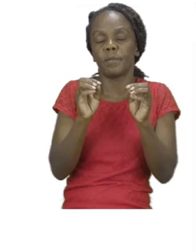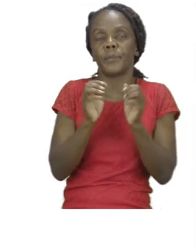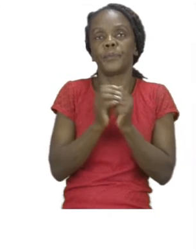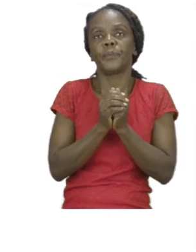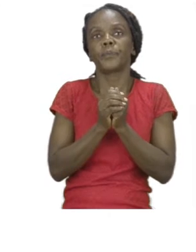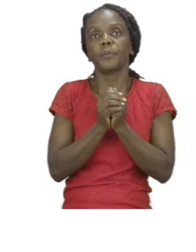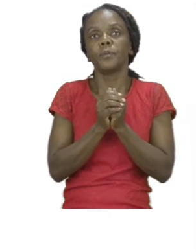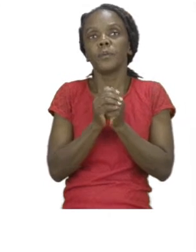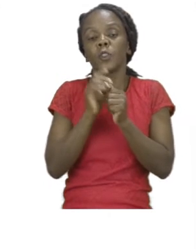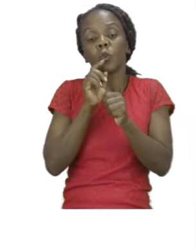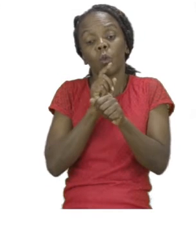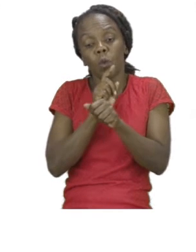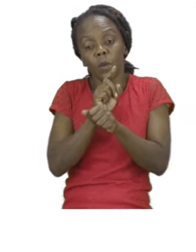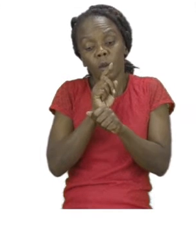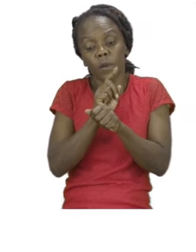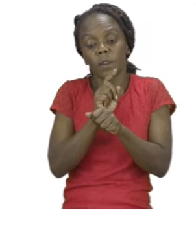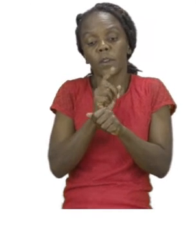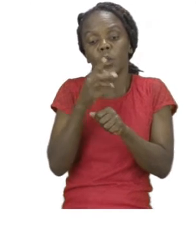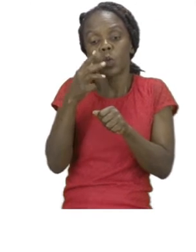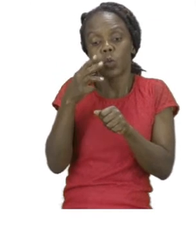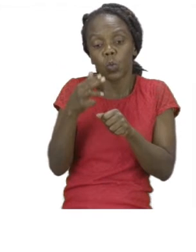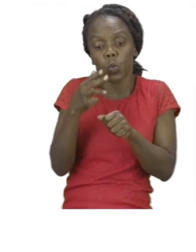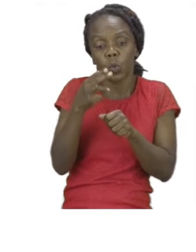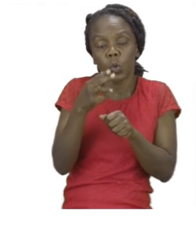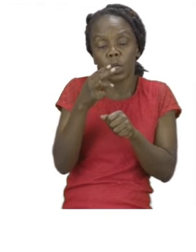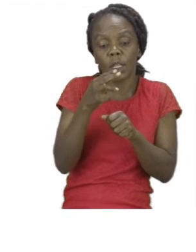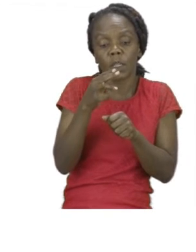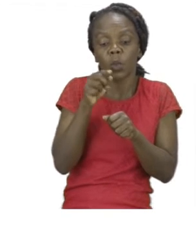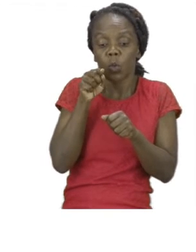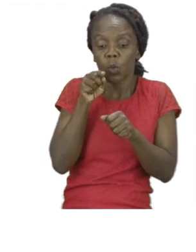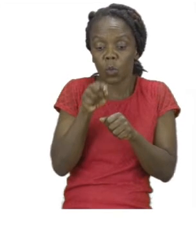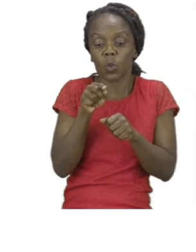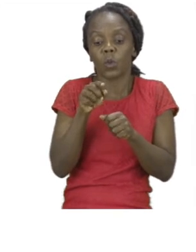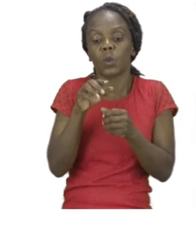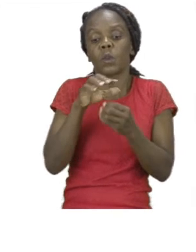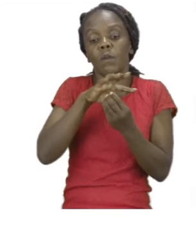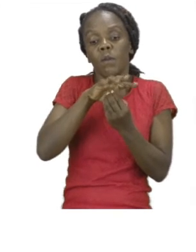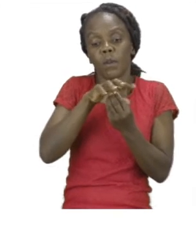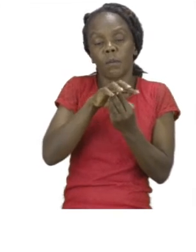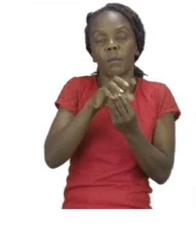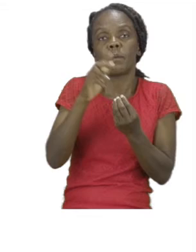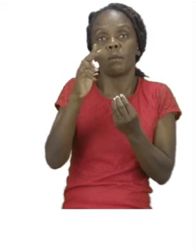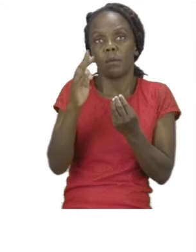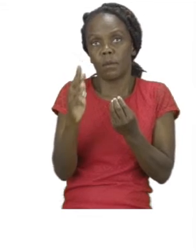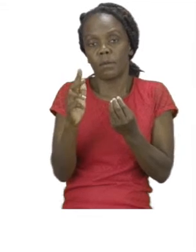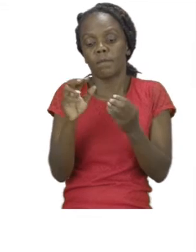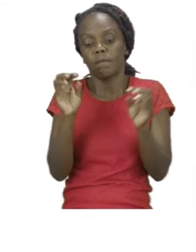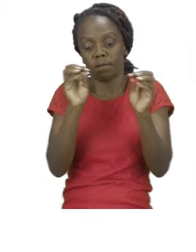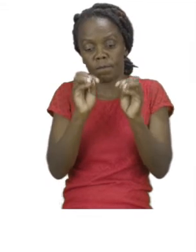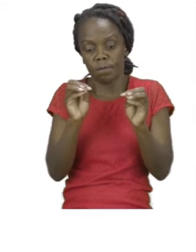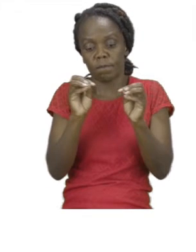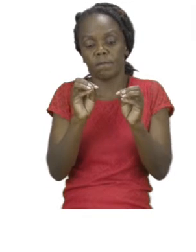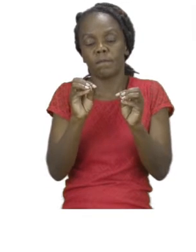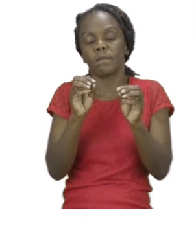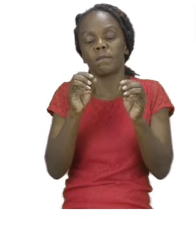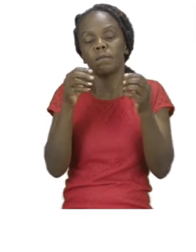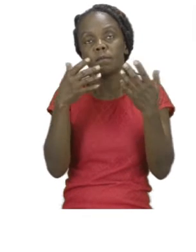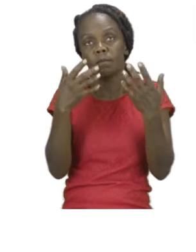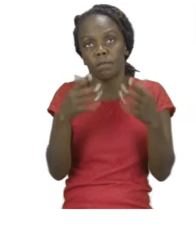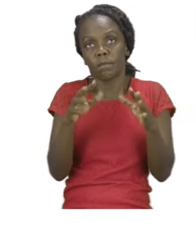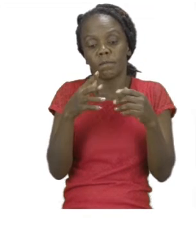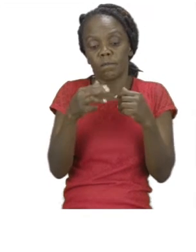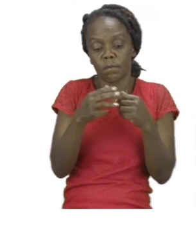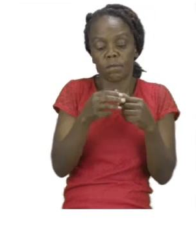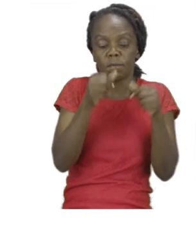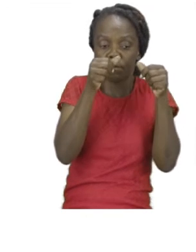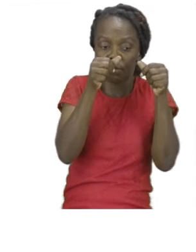done cutting them out, we are going to paste them in their correct places. So